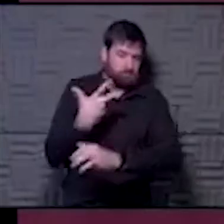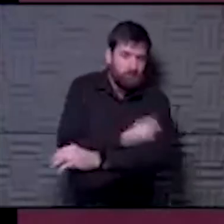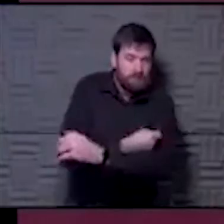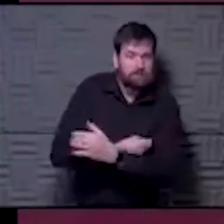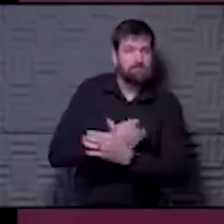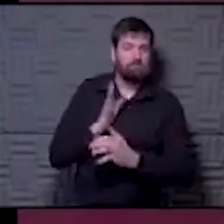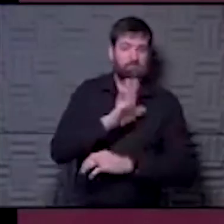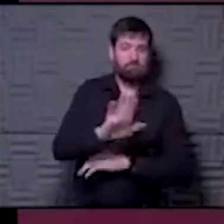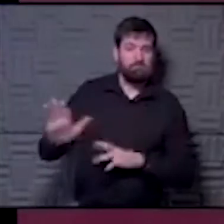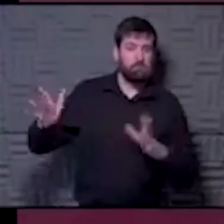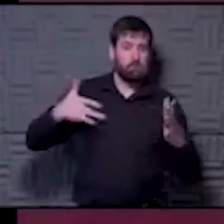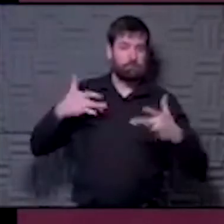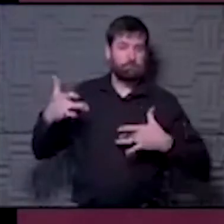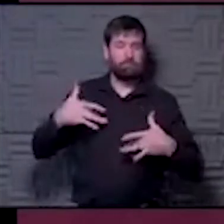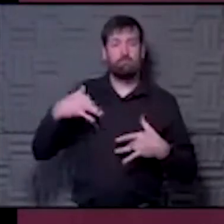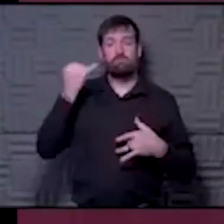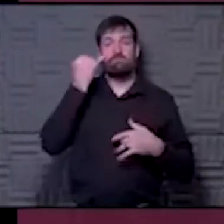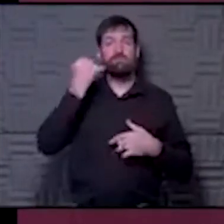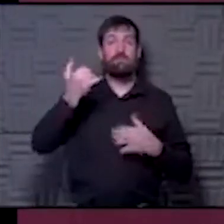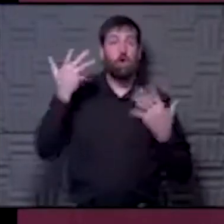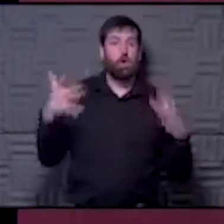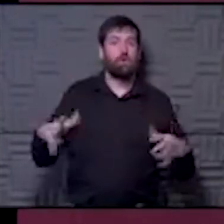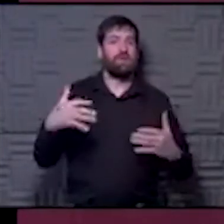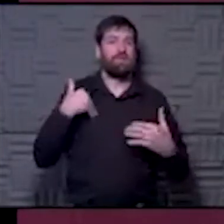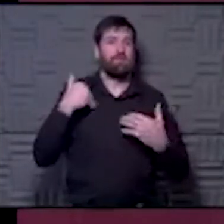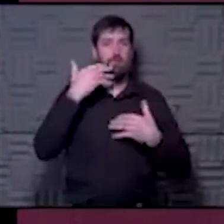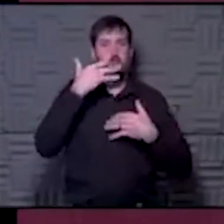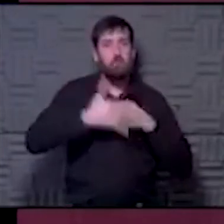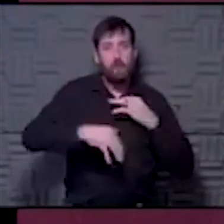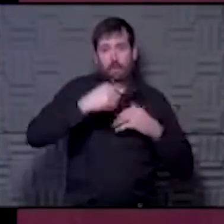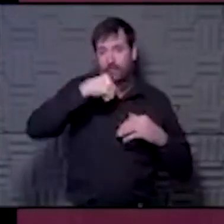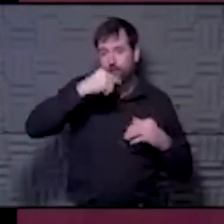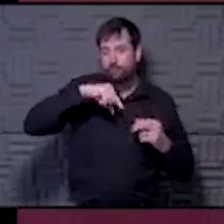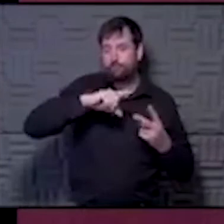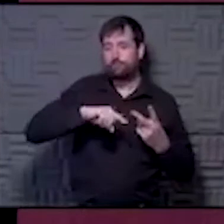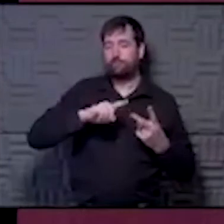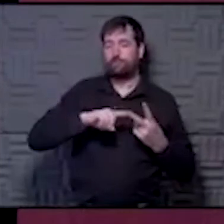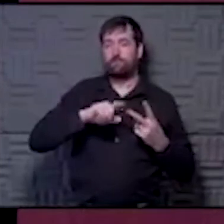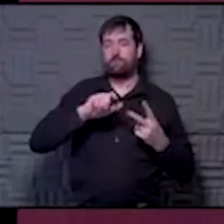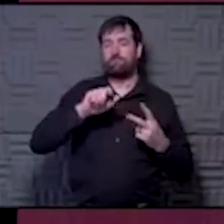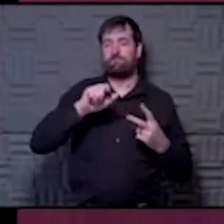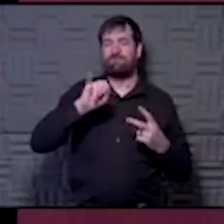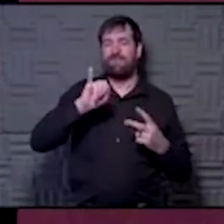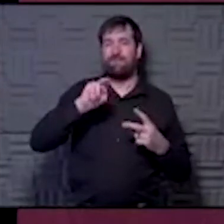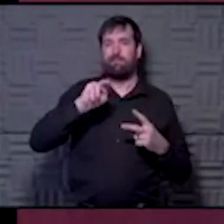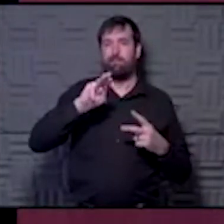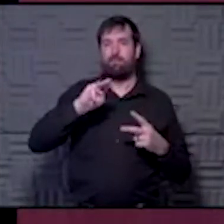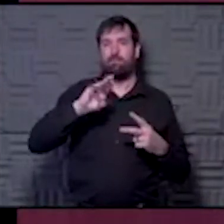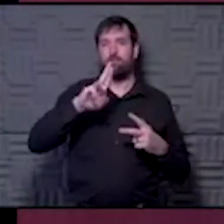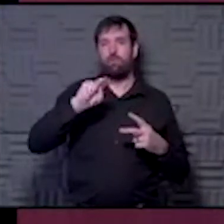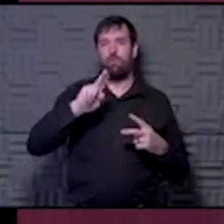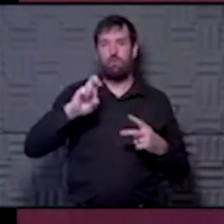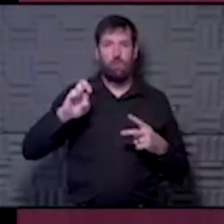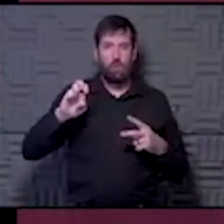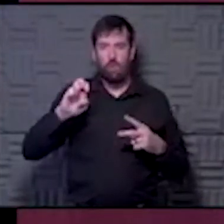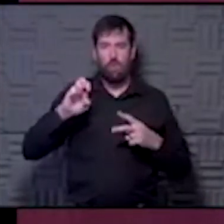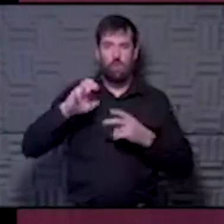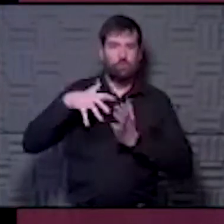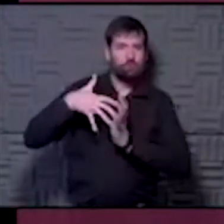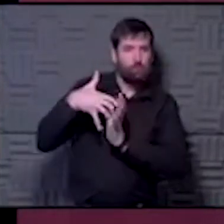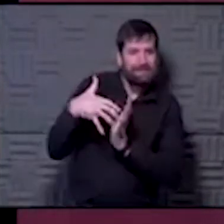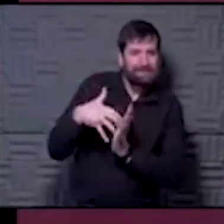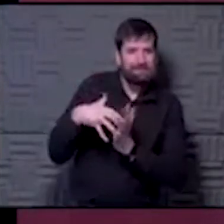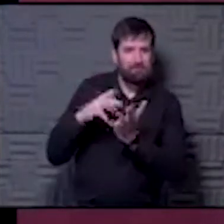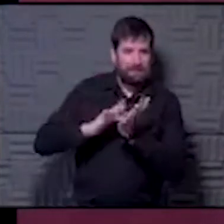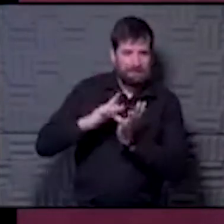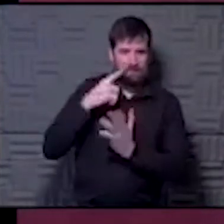that they're concerned about is if you're on blood thinners and if you're on immunosuppressive meds for arthritis. Yeah, you bet.